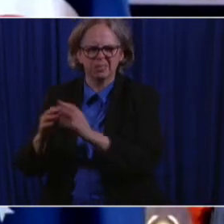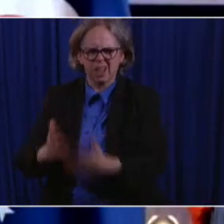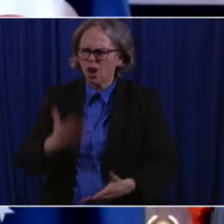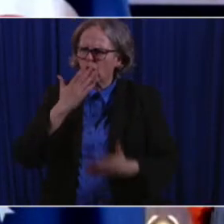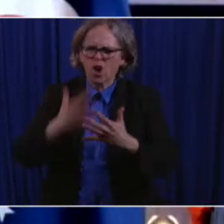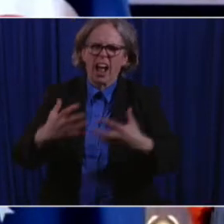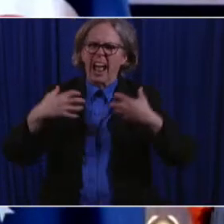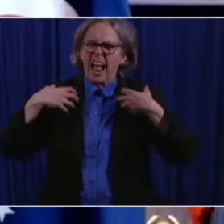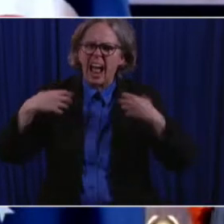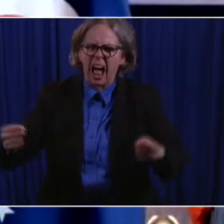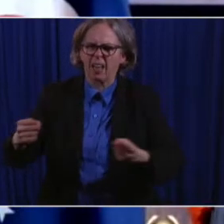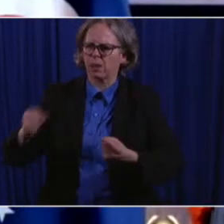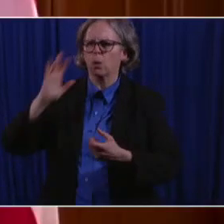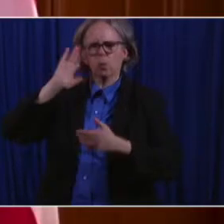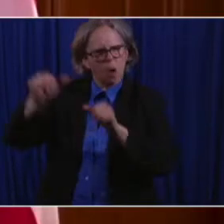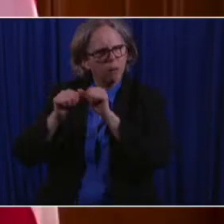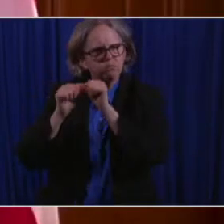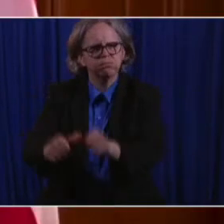strong.